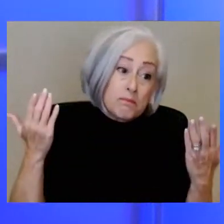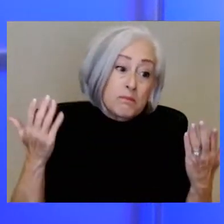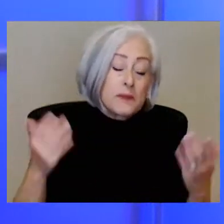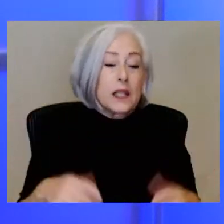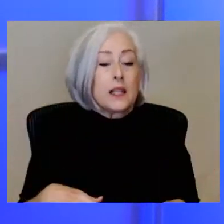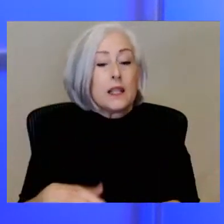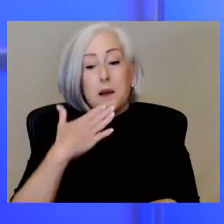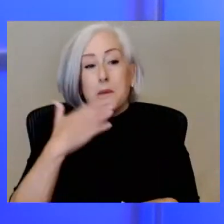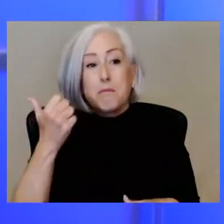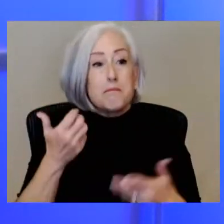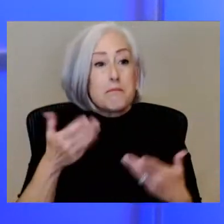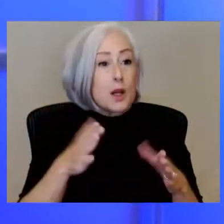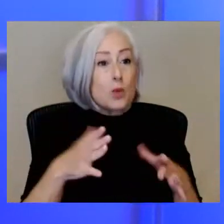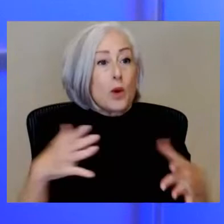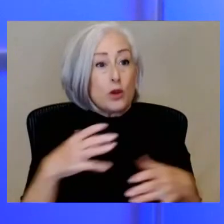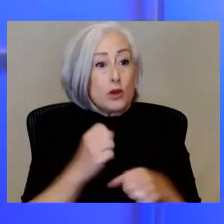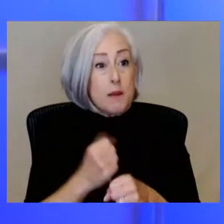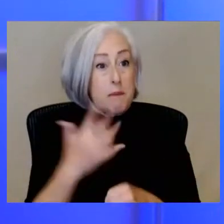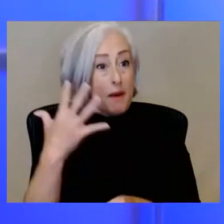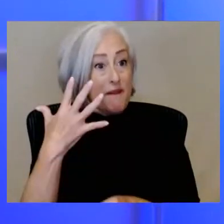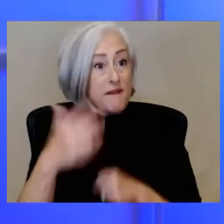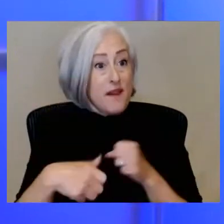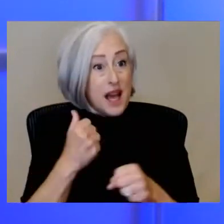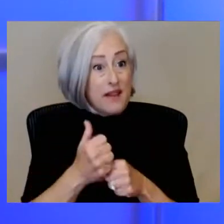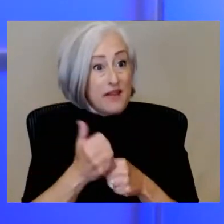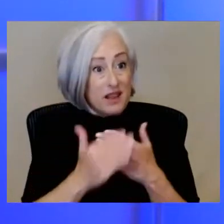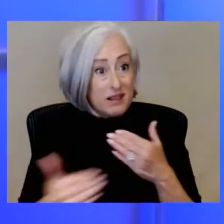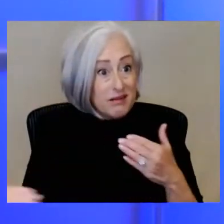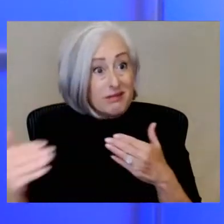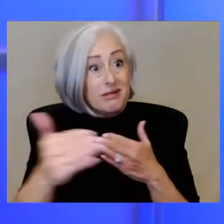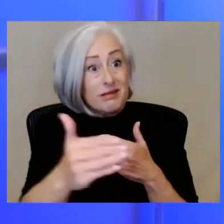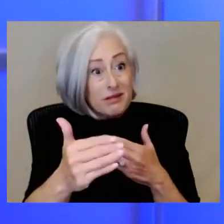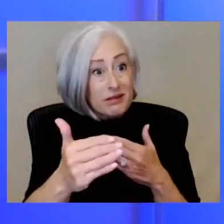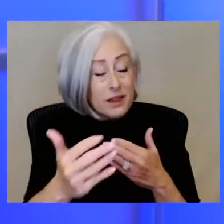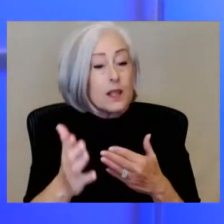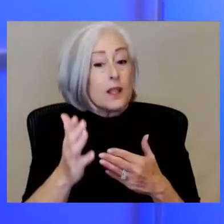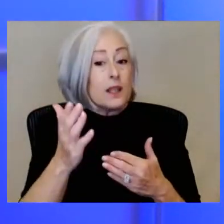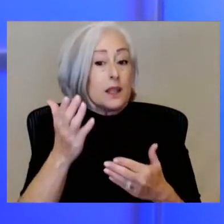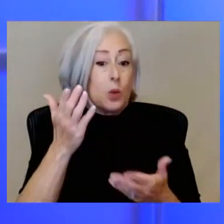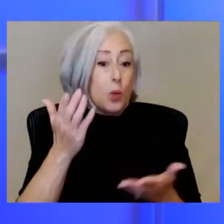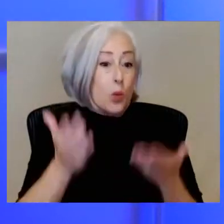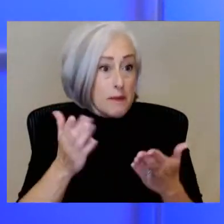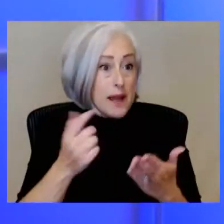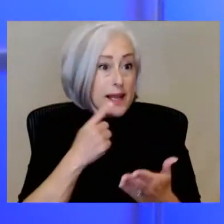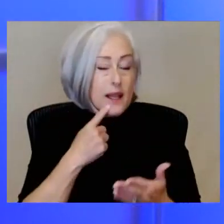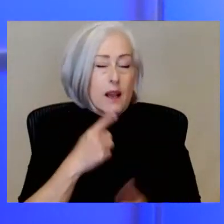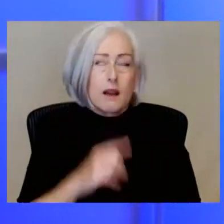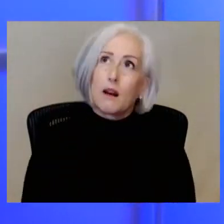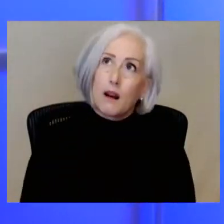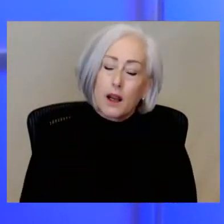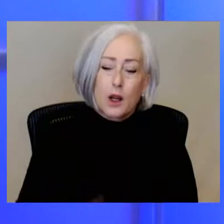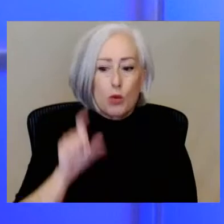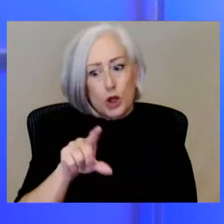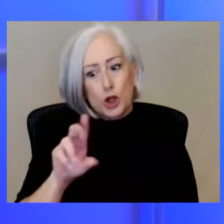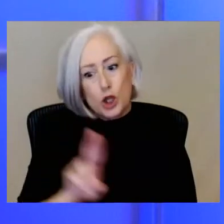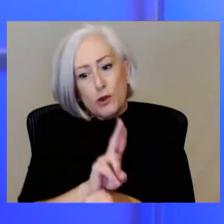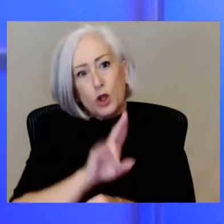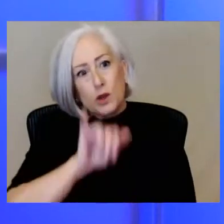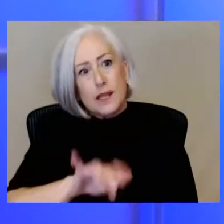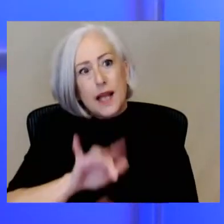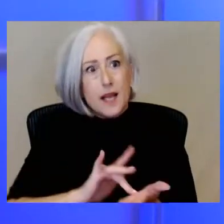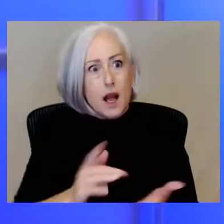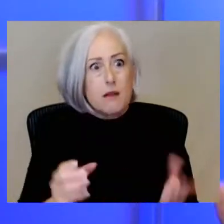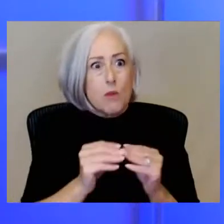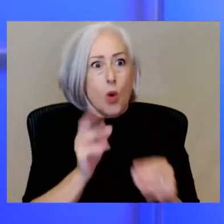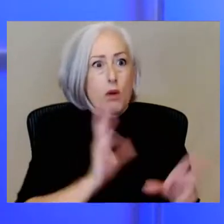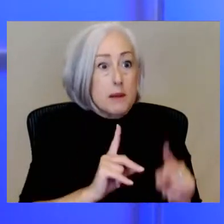is 5 years from now, we're going to look back and we're going to say we should have used this drug in a lot more people, or we shouldn't have used this drug in anyone,